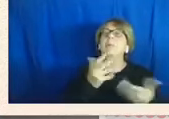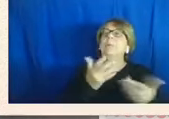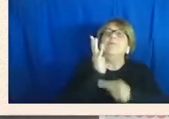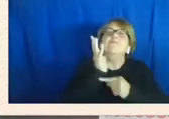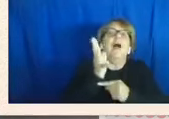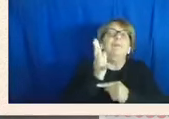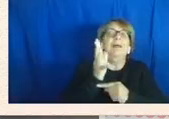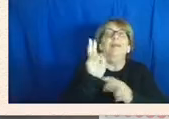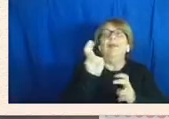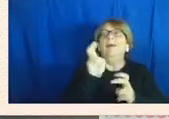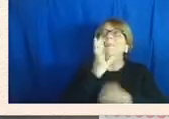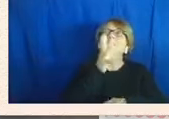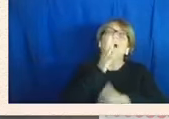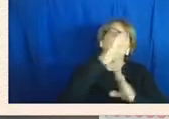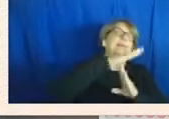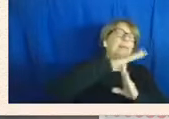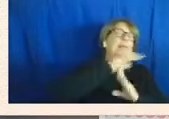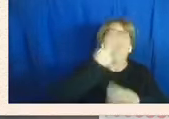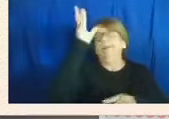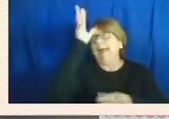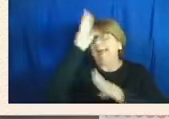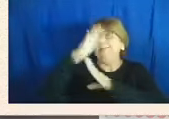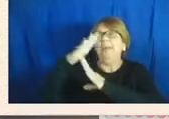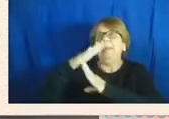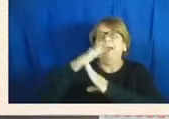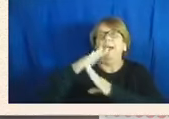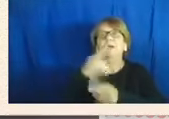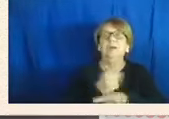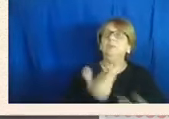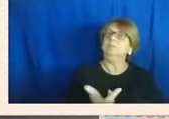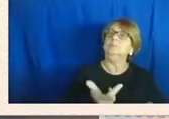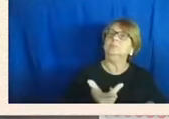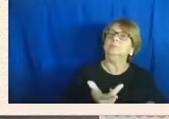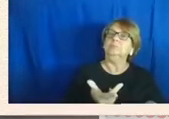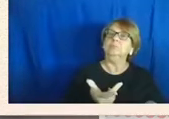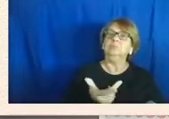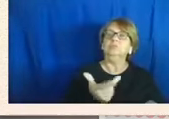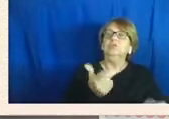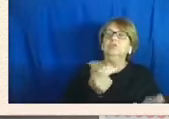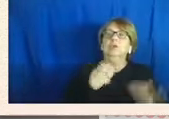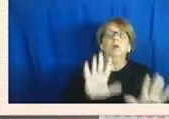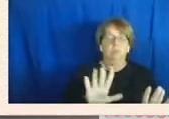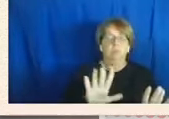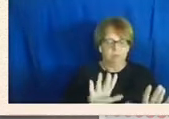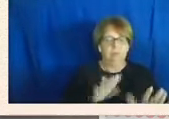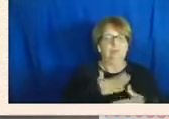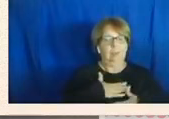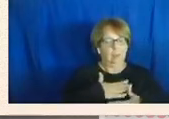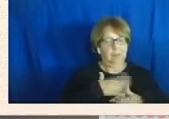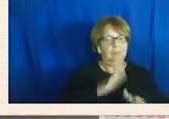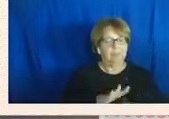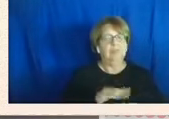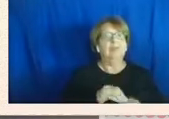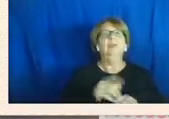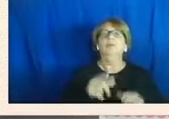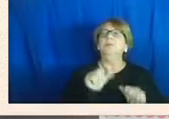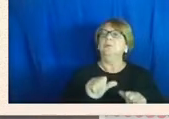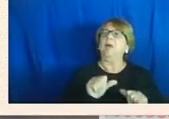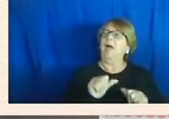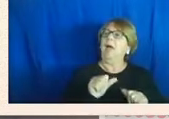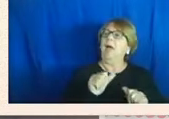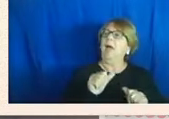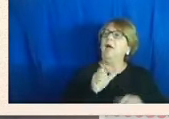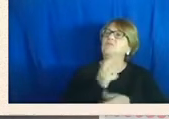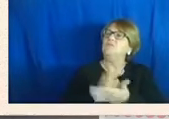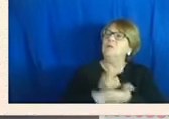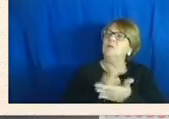timeout, right? In order to just take a breather. And again, you can reinforce appropriate coping while you're doing that. You can say, I'm